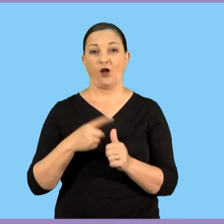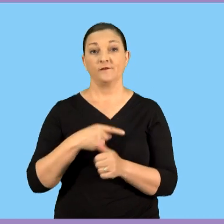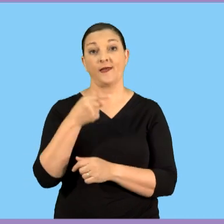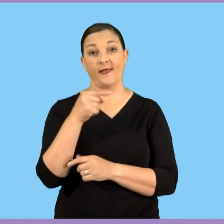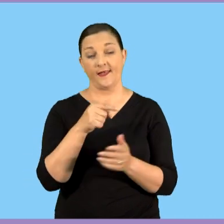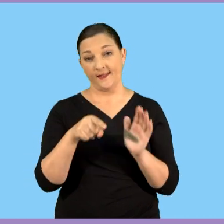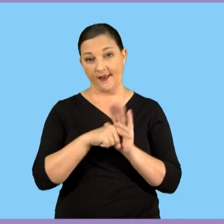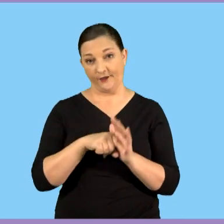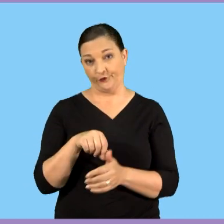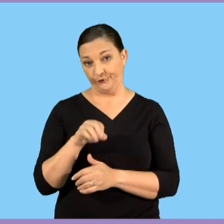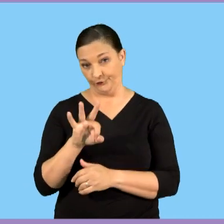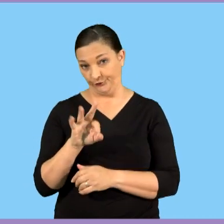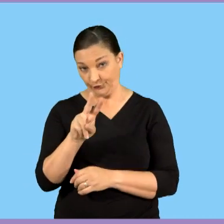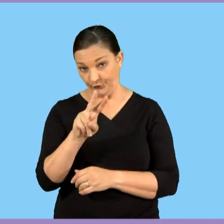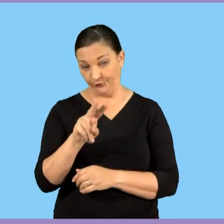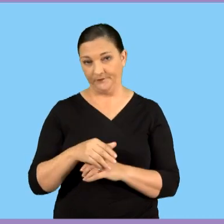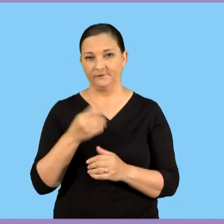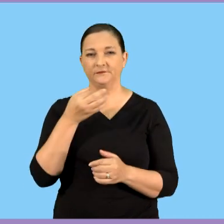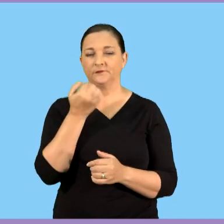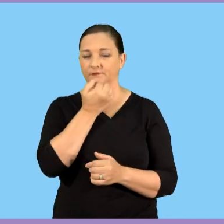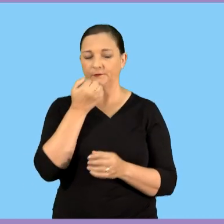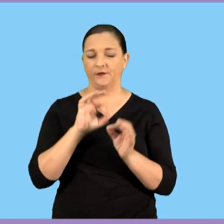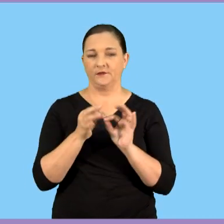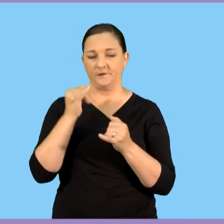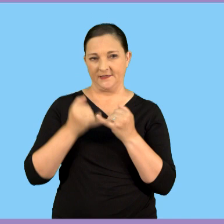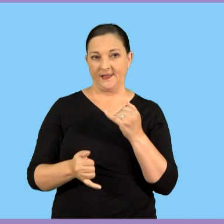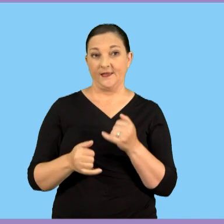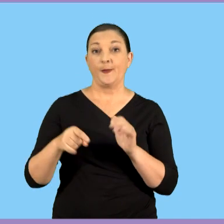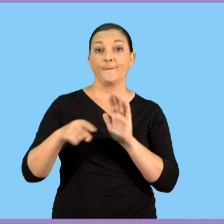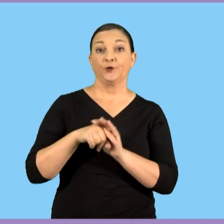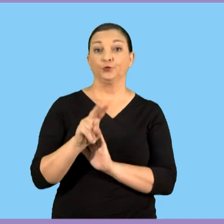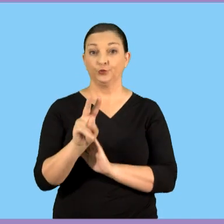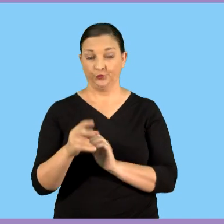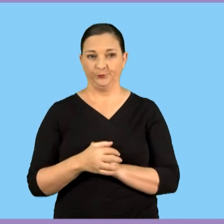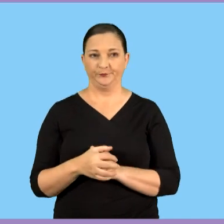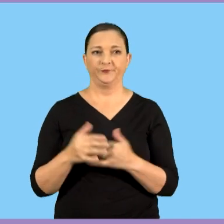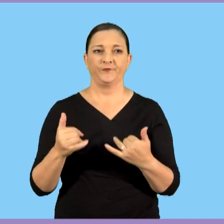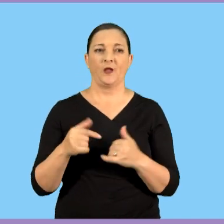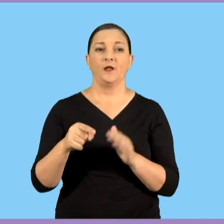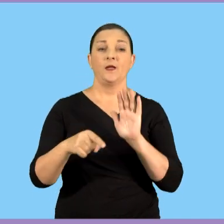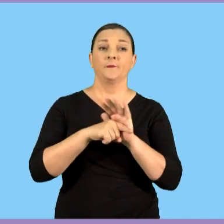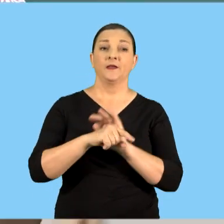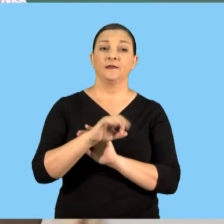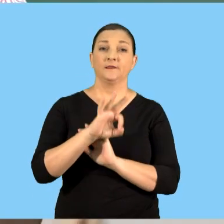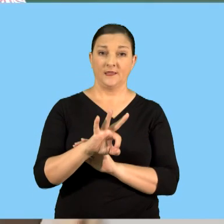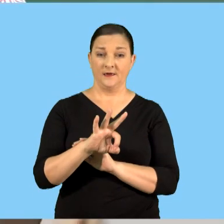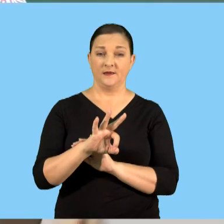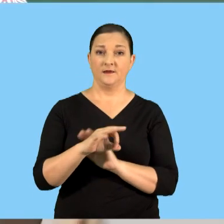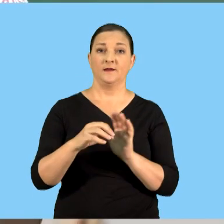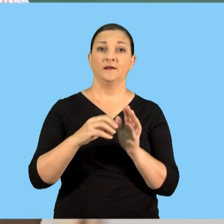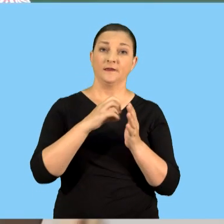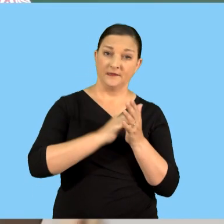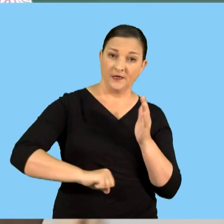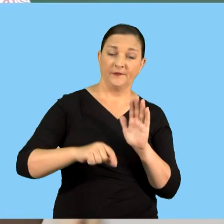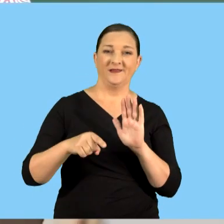negative 2. The next example is negative 3 minus negative 5. Now negative 5